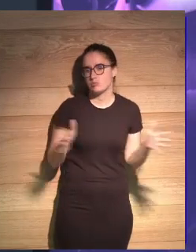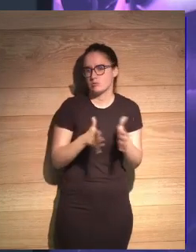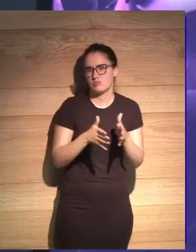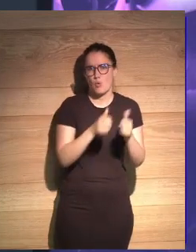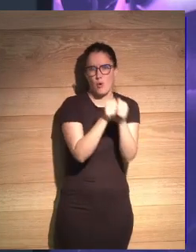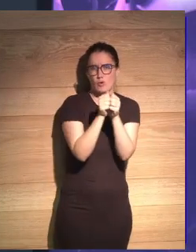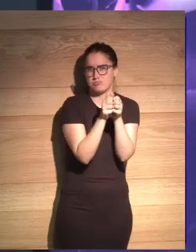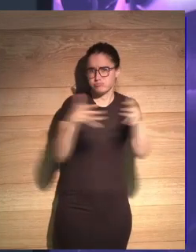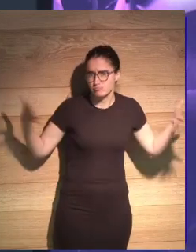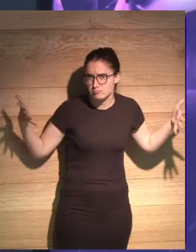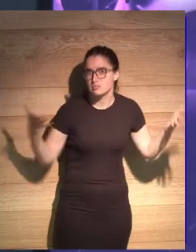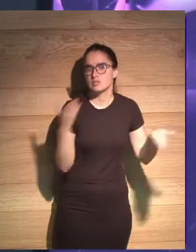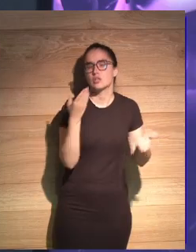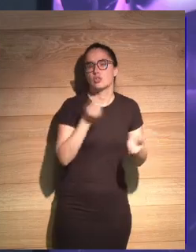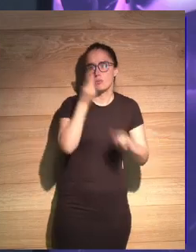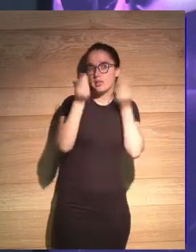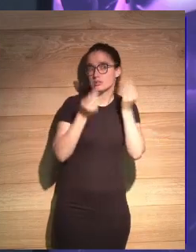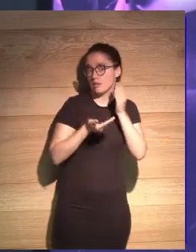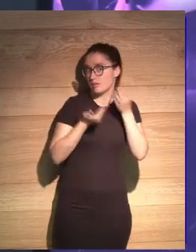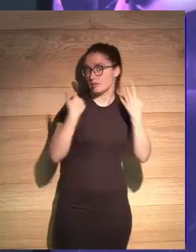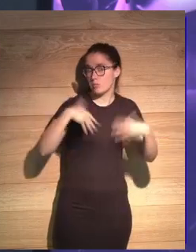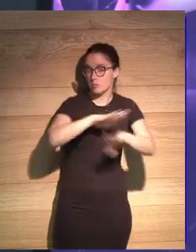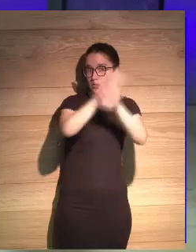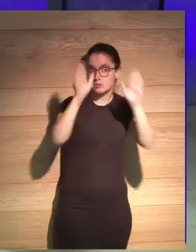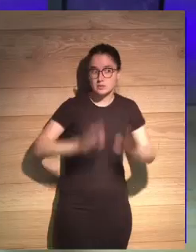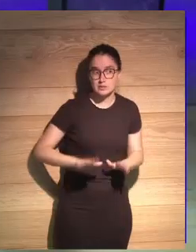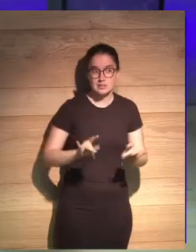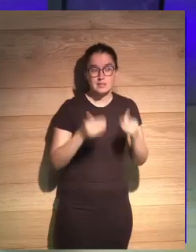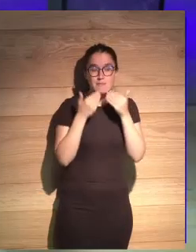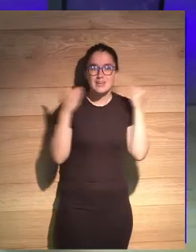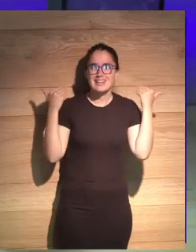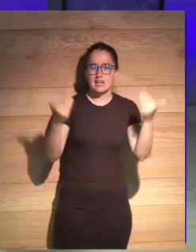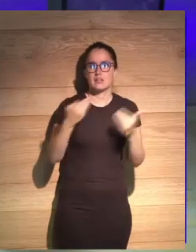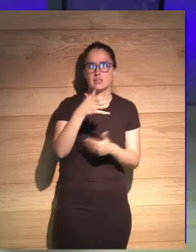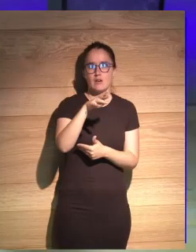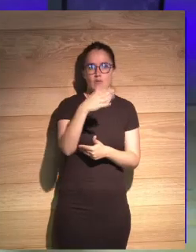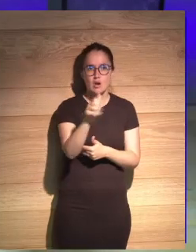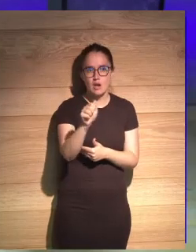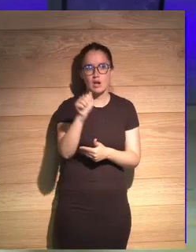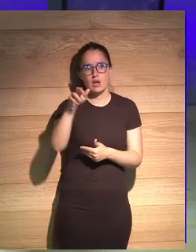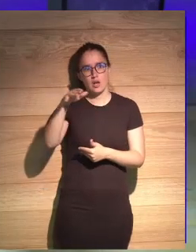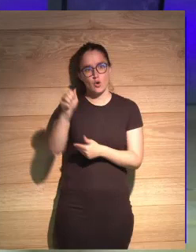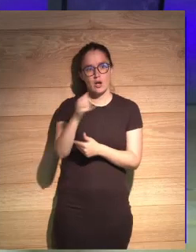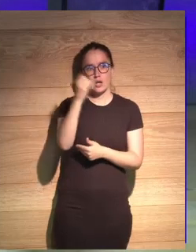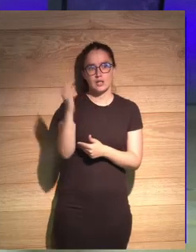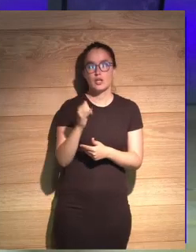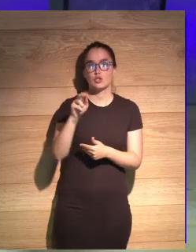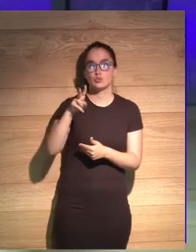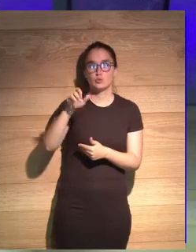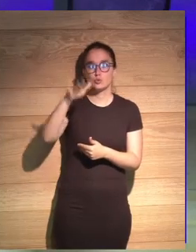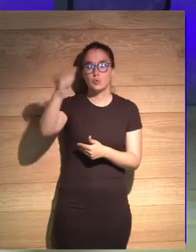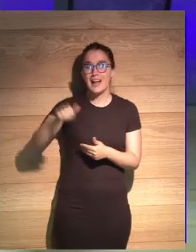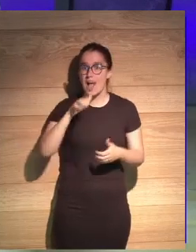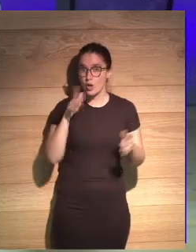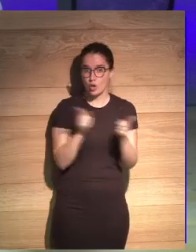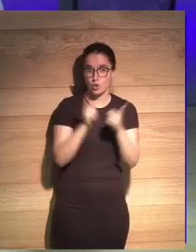gamer will find a game that suits their likes. And I think with this we can close this round table.